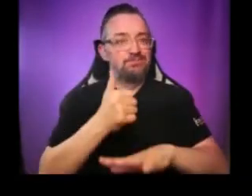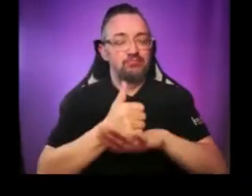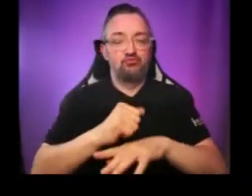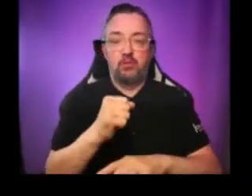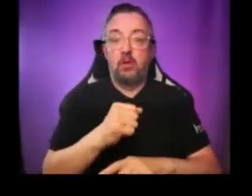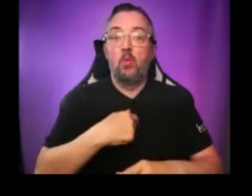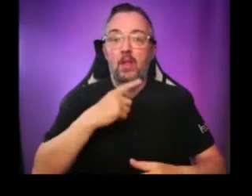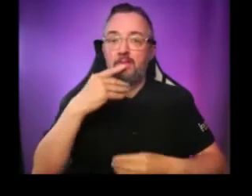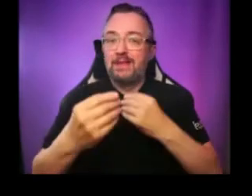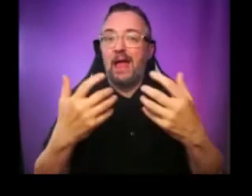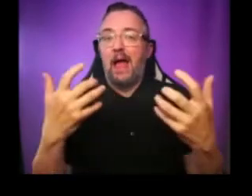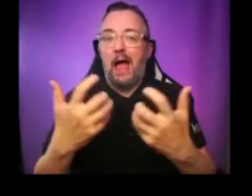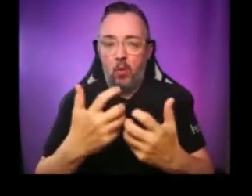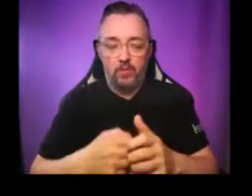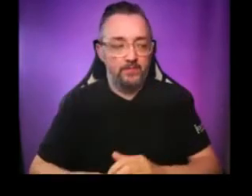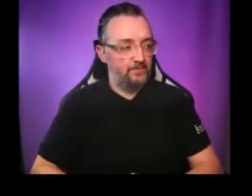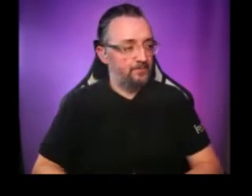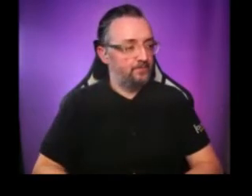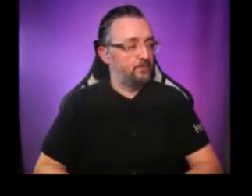intend to do that.